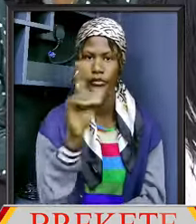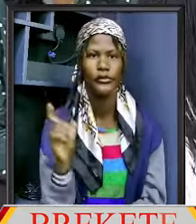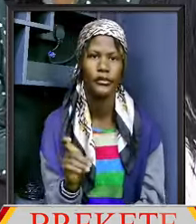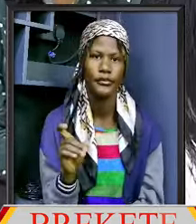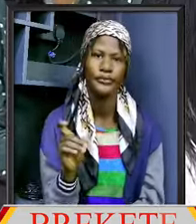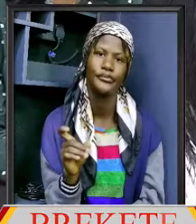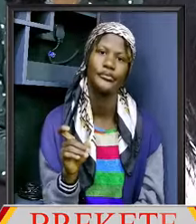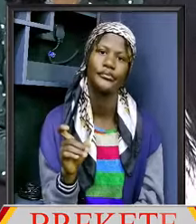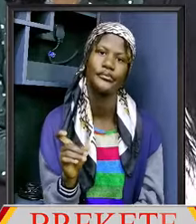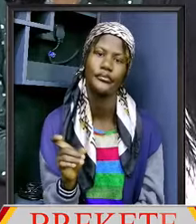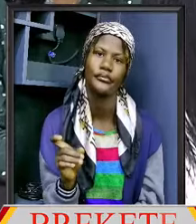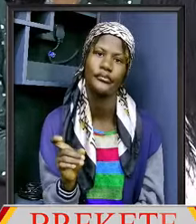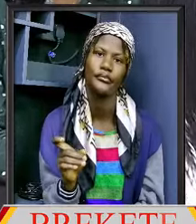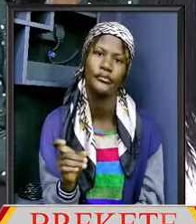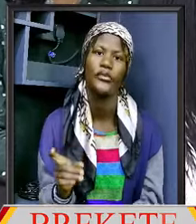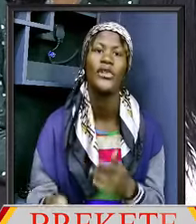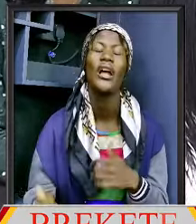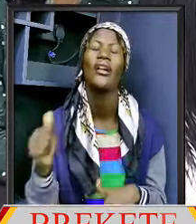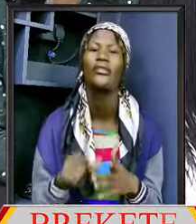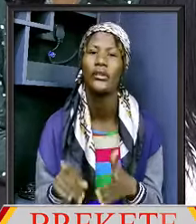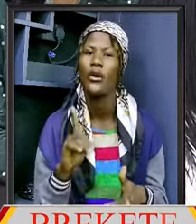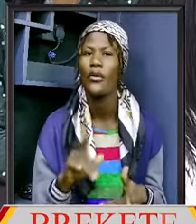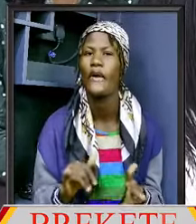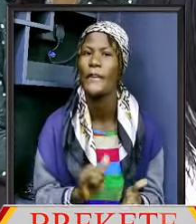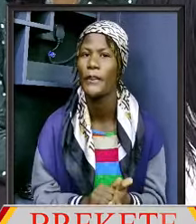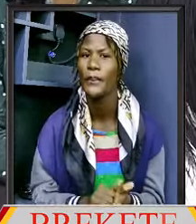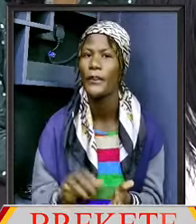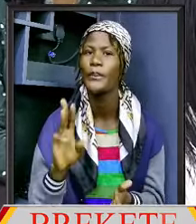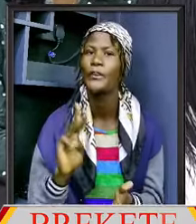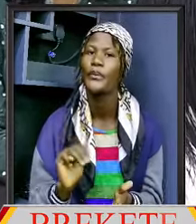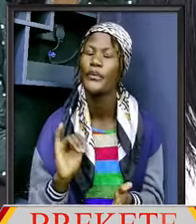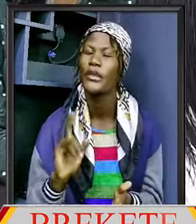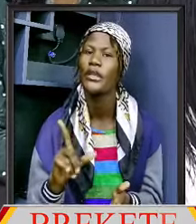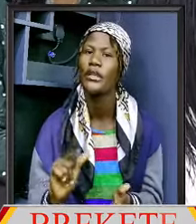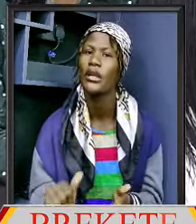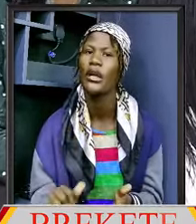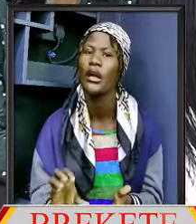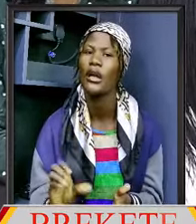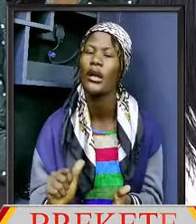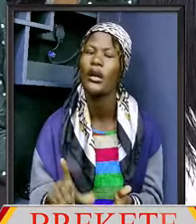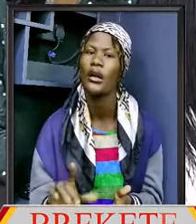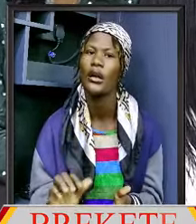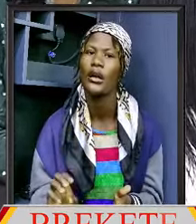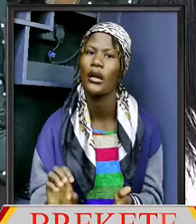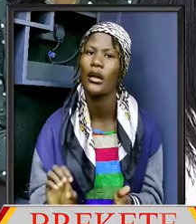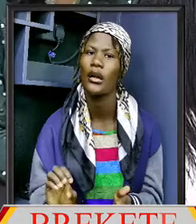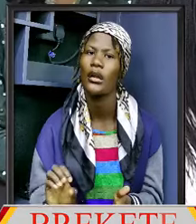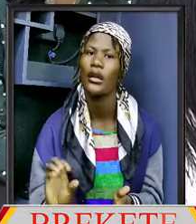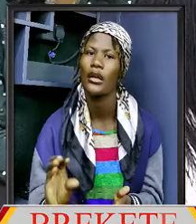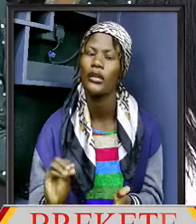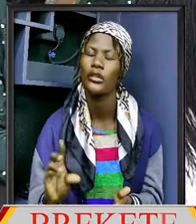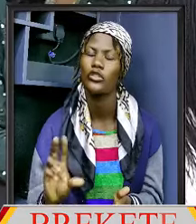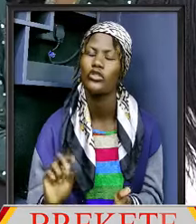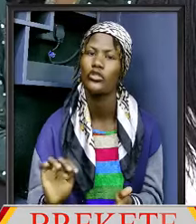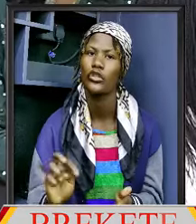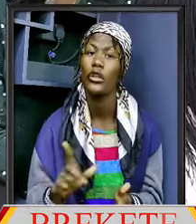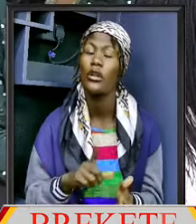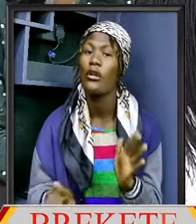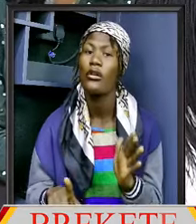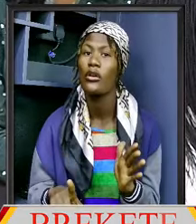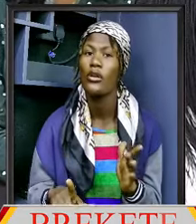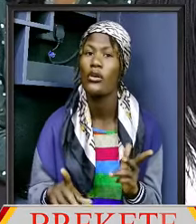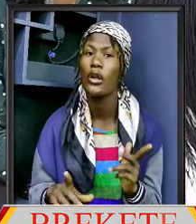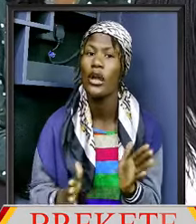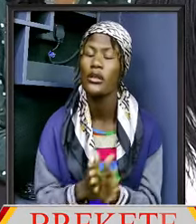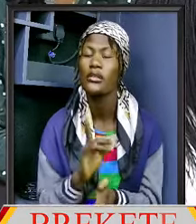you get another one where Medical Laboratory Science Council of Nigeria go give you. Okay. The law requires, say, you go also put